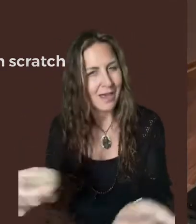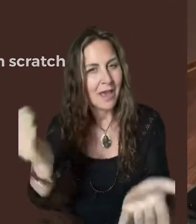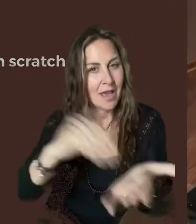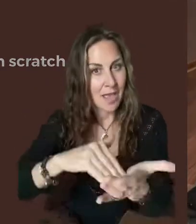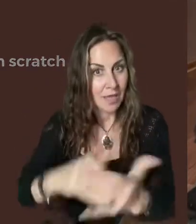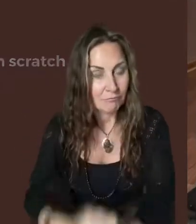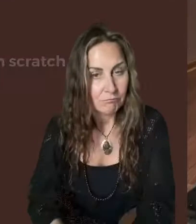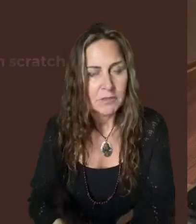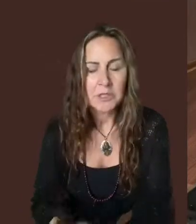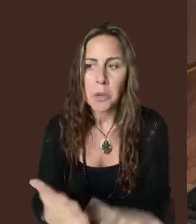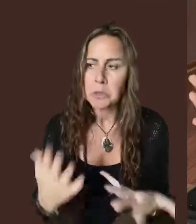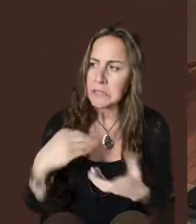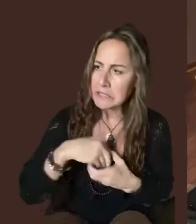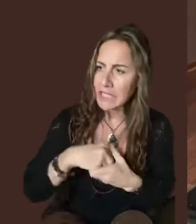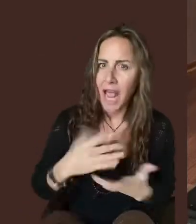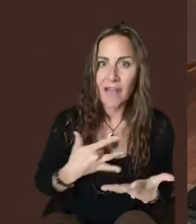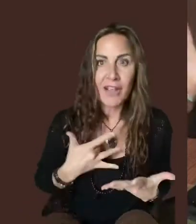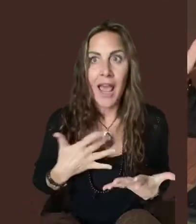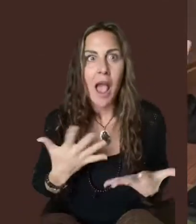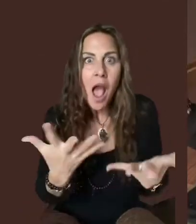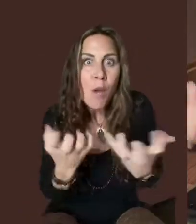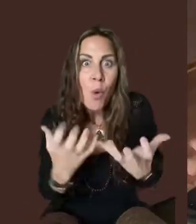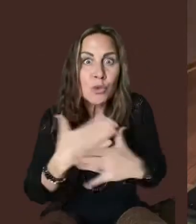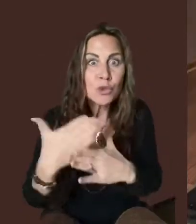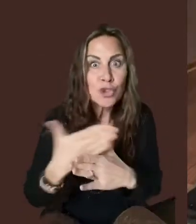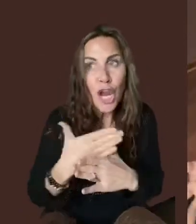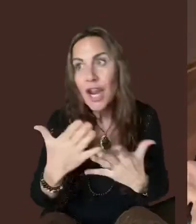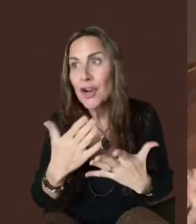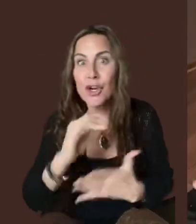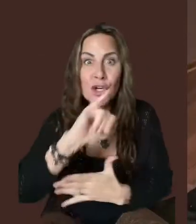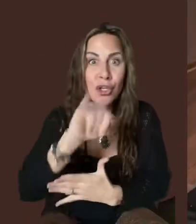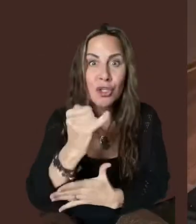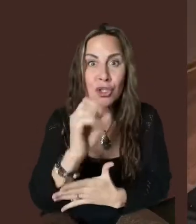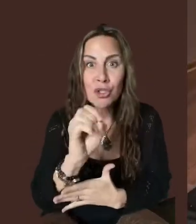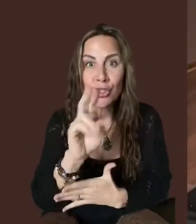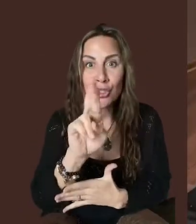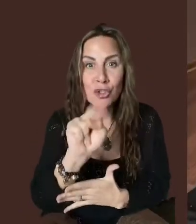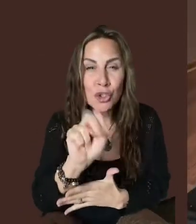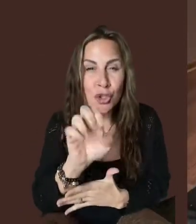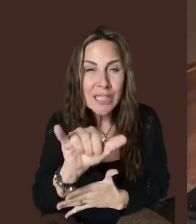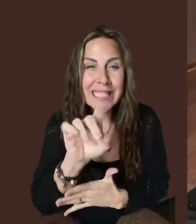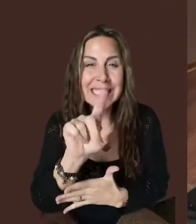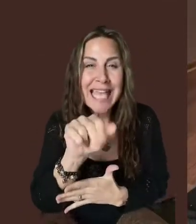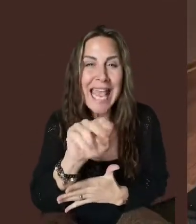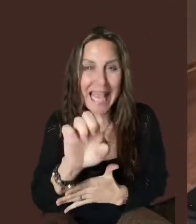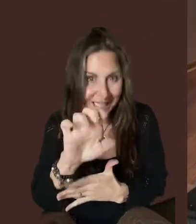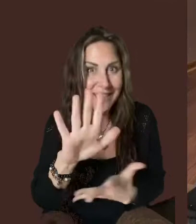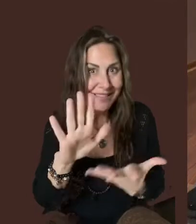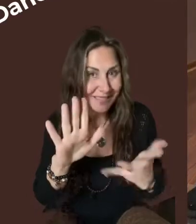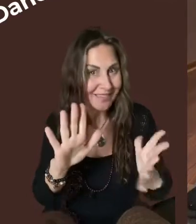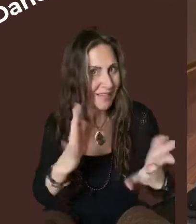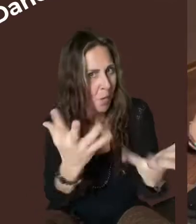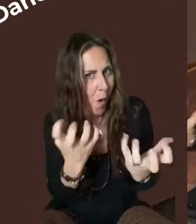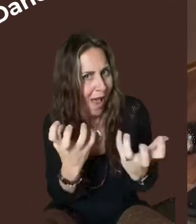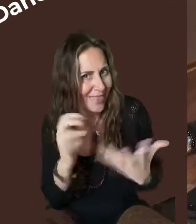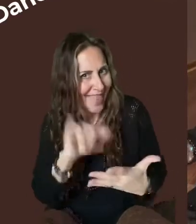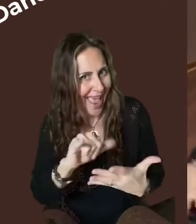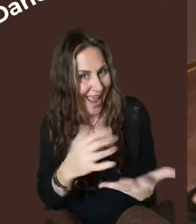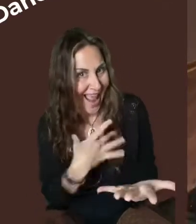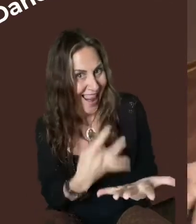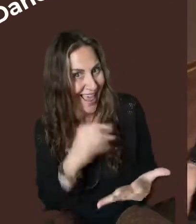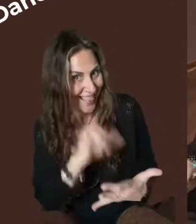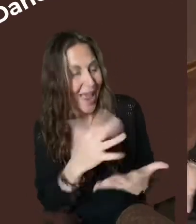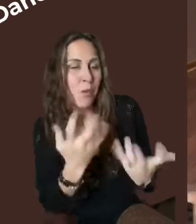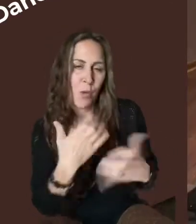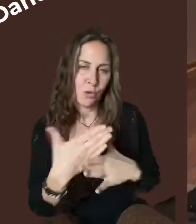part of me was like, oh my gosh, I have to share Journey Dance because Journey Dance is such a big part of my practice. And then, when I like something, I